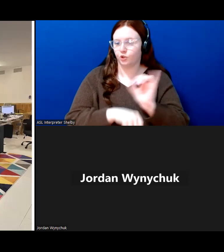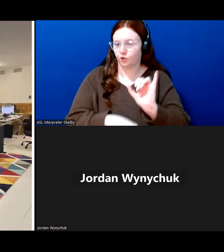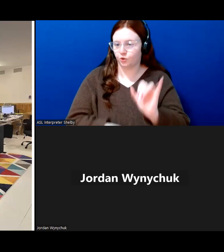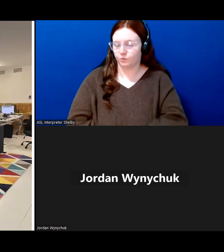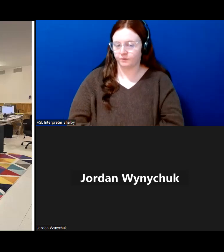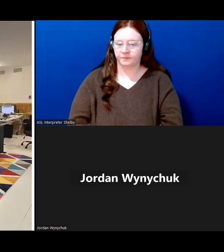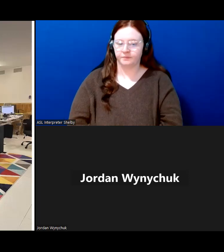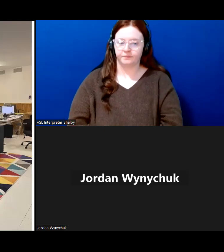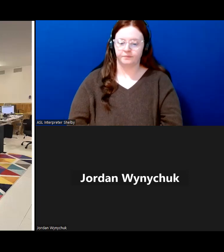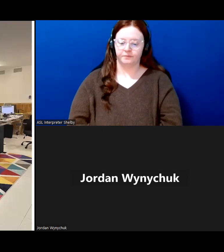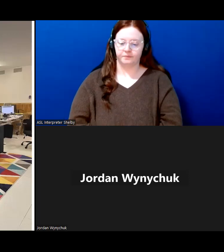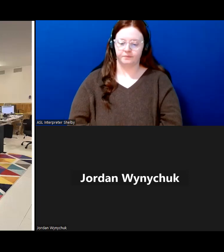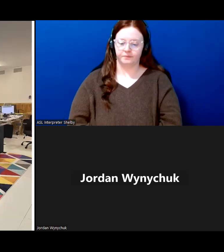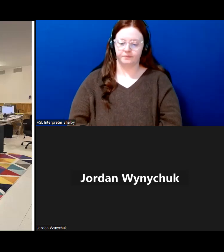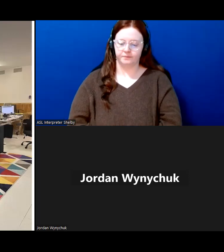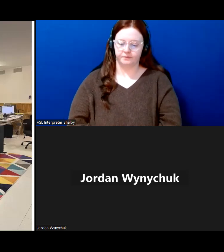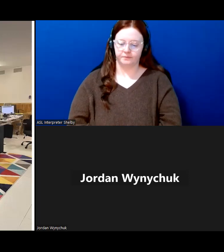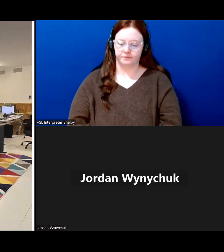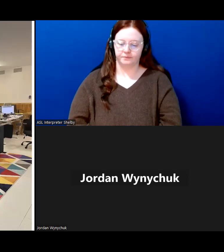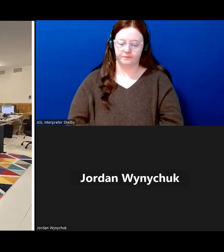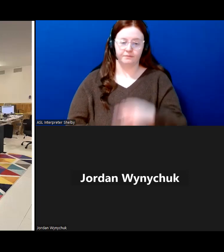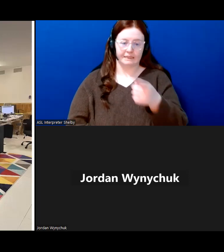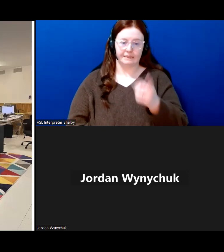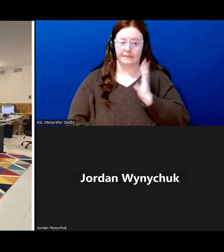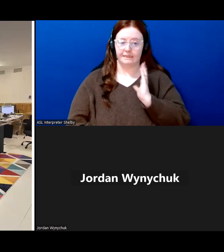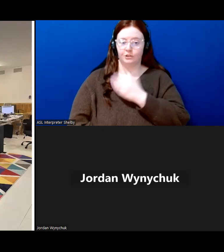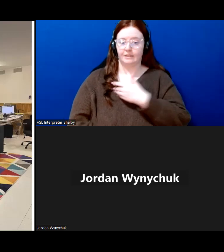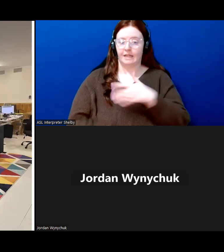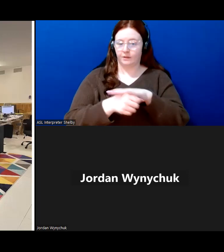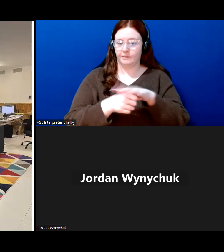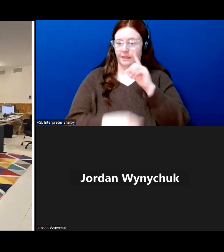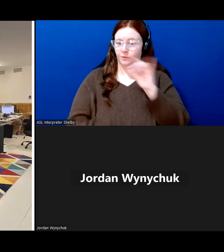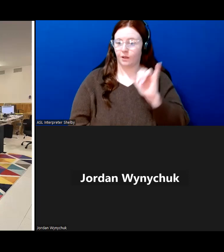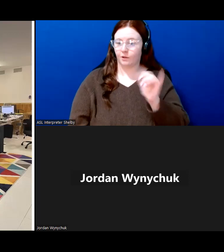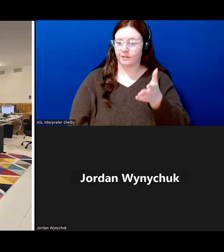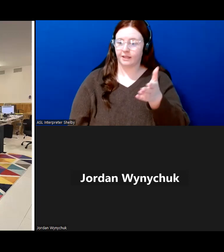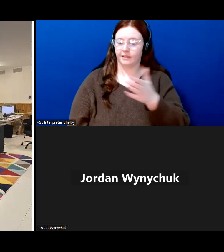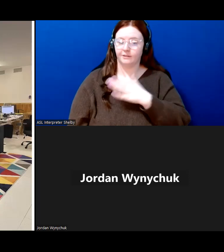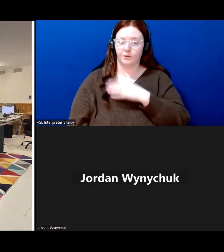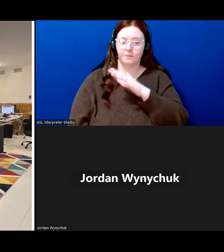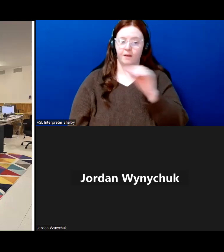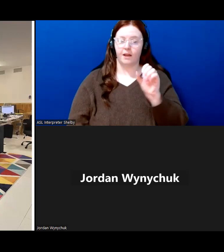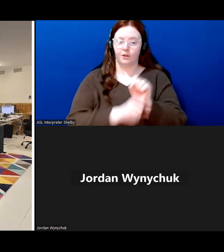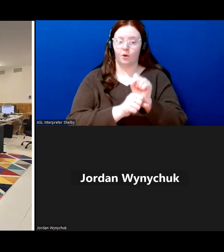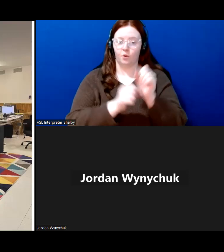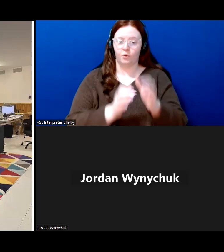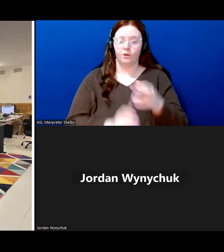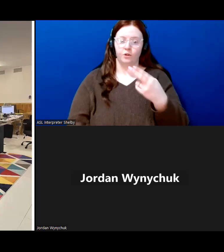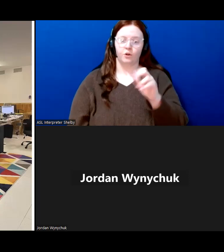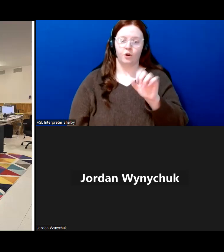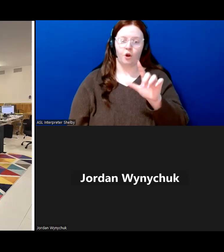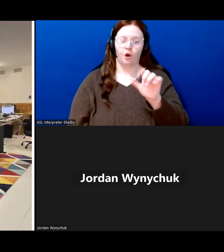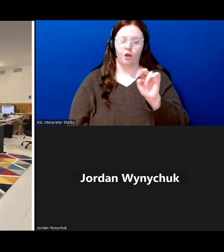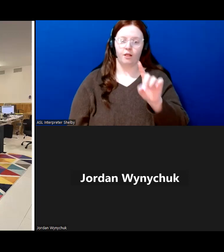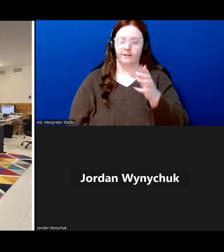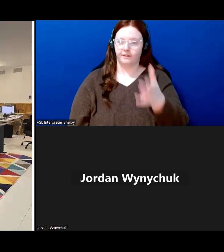And then this is our space. So my coworker Holland is there. They are